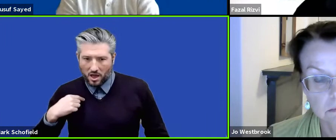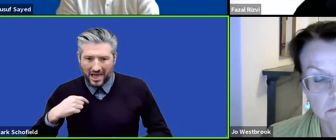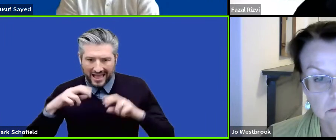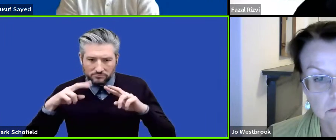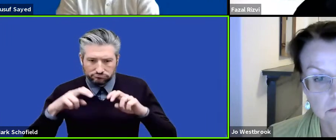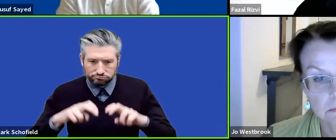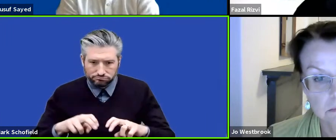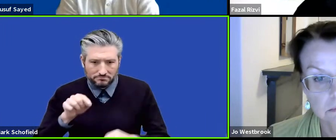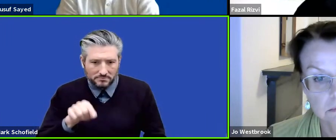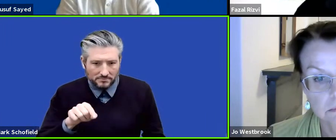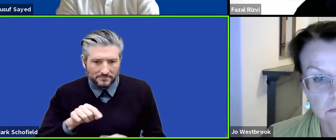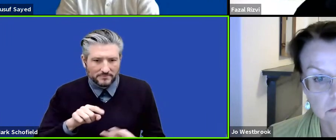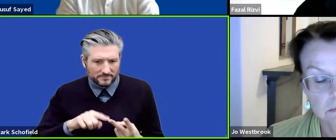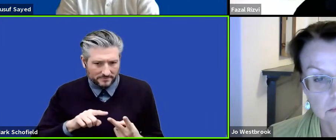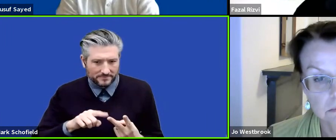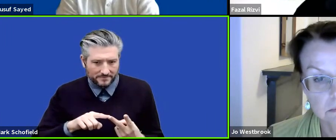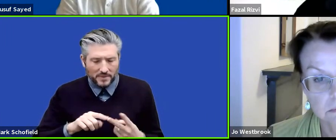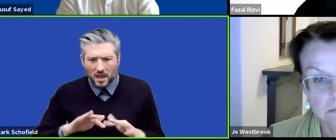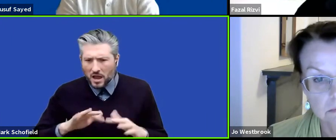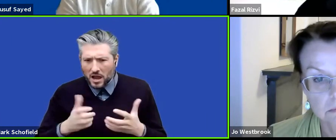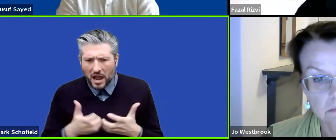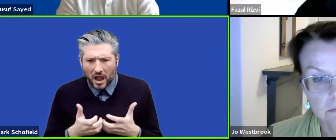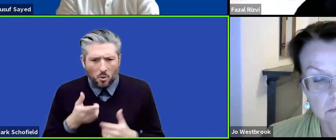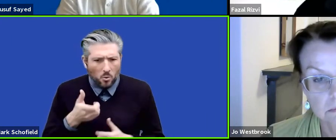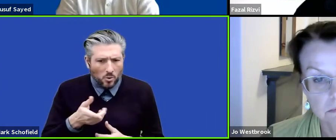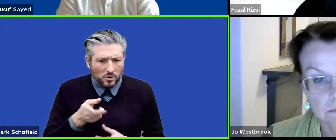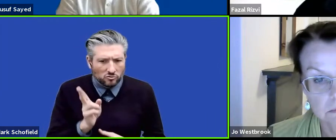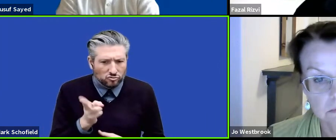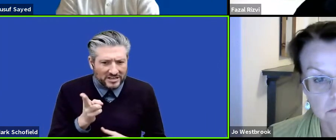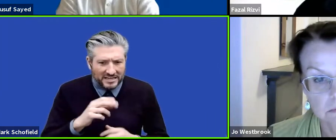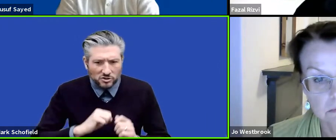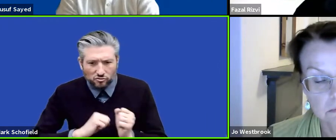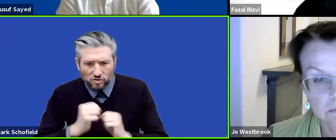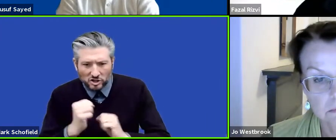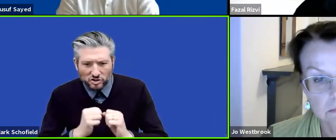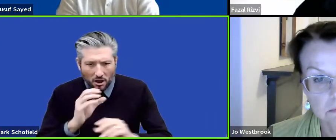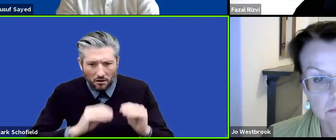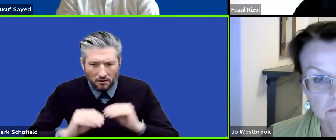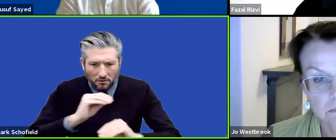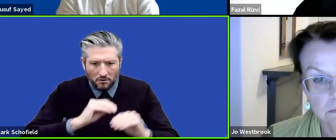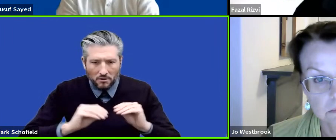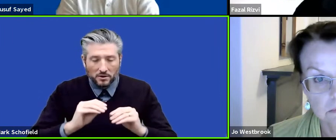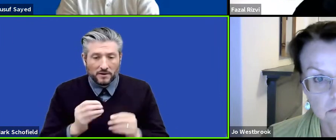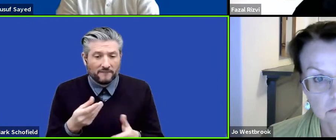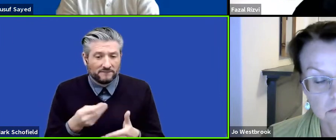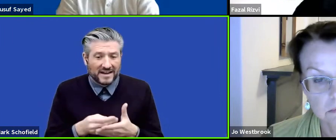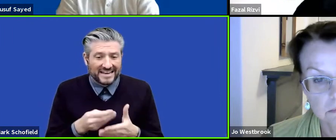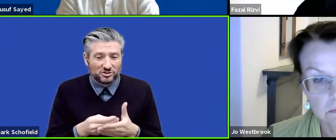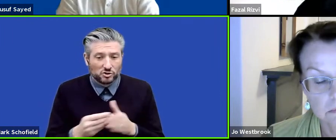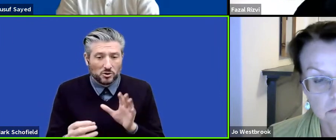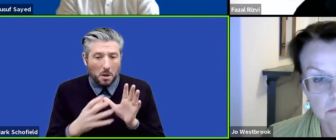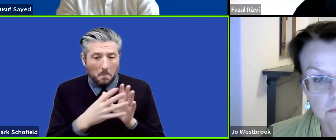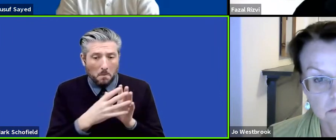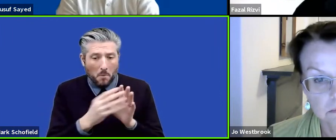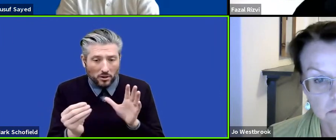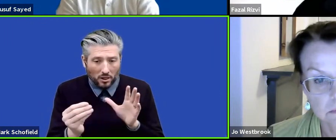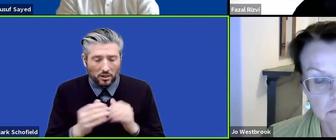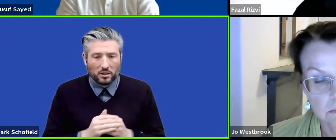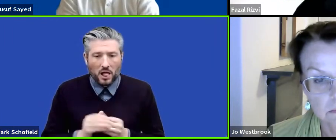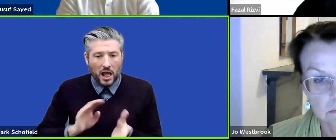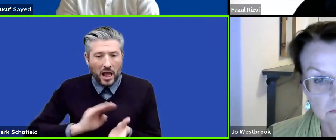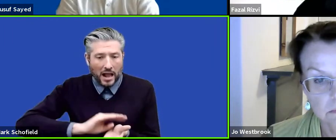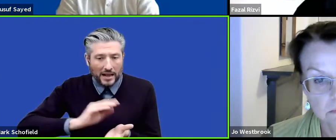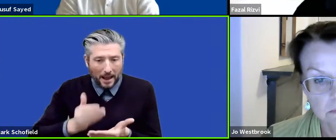how they might restructure their financial model and their capital accumulation model so that